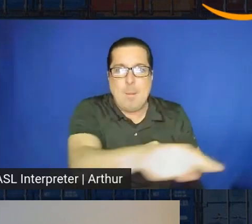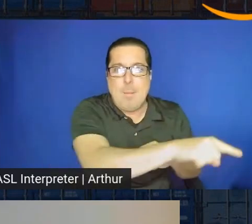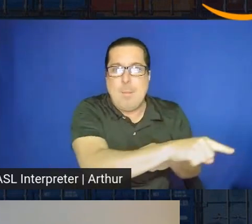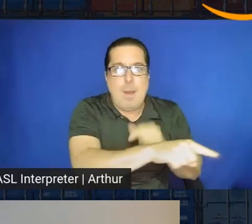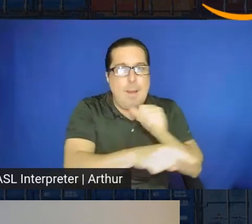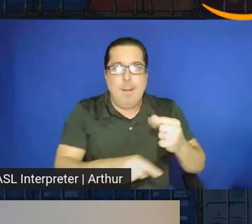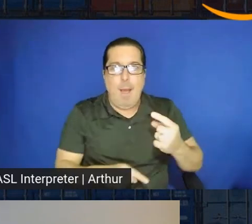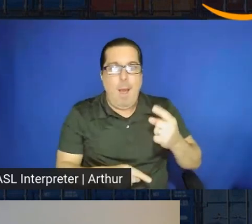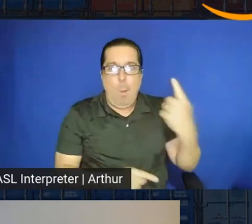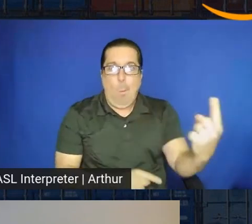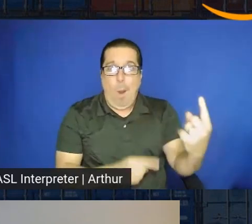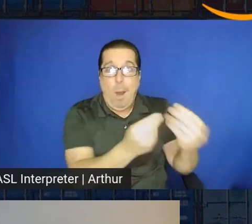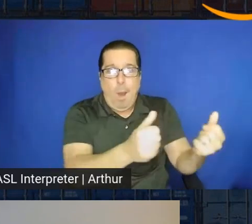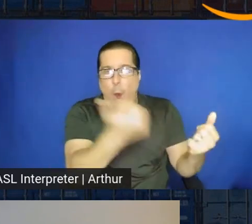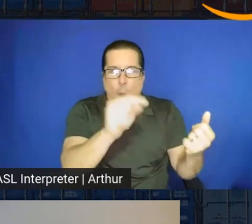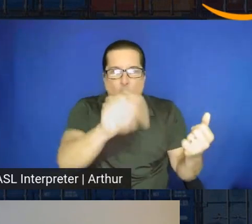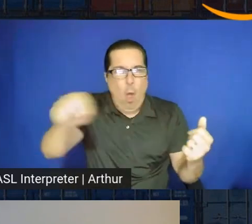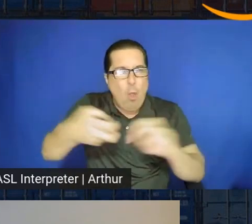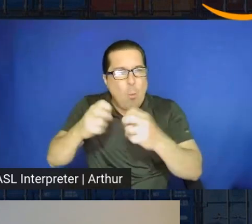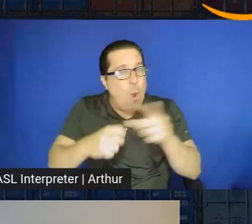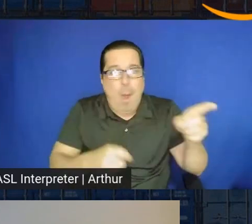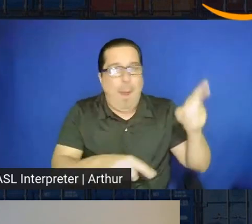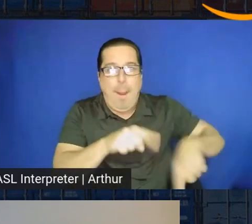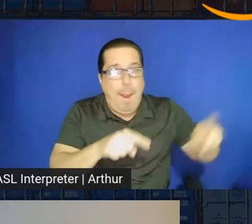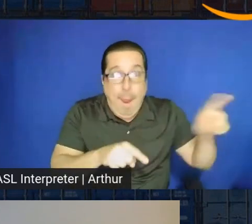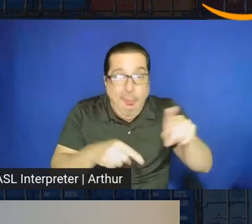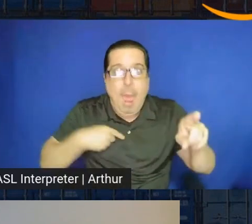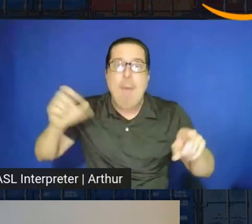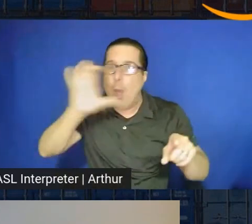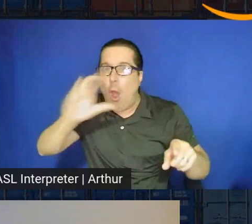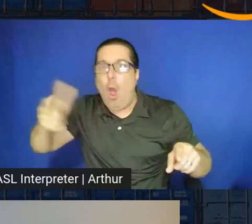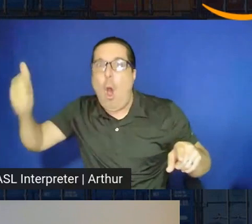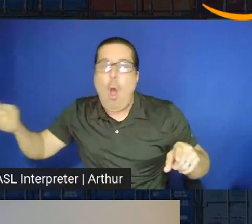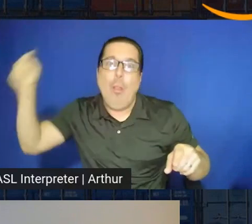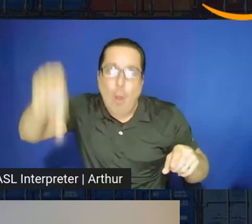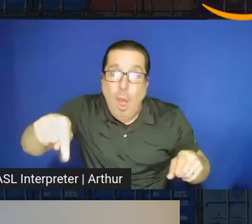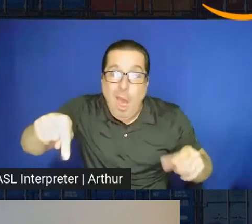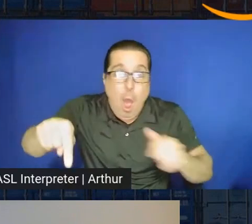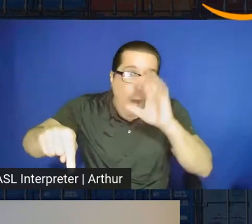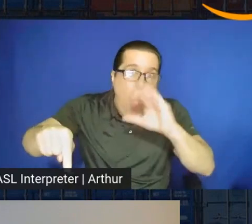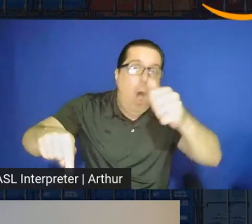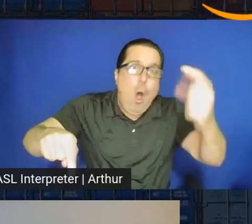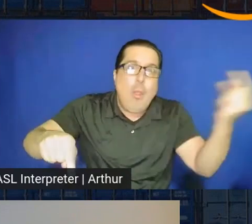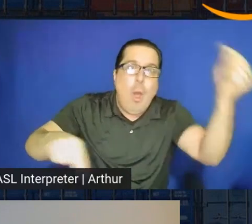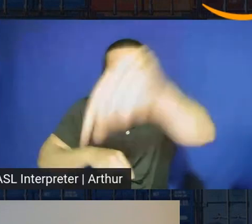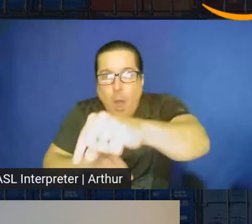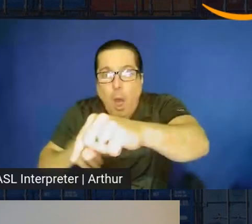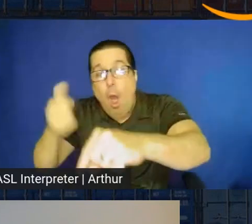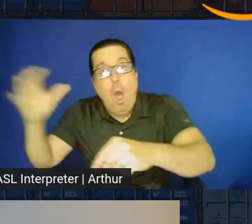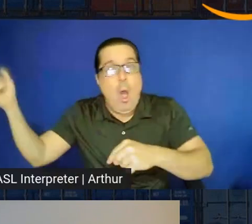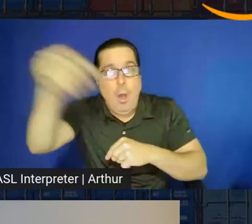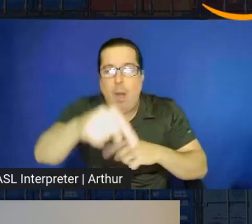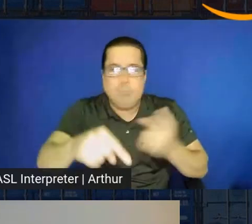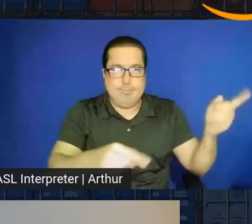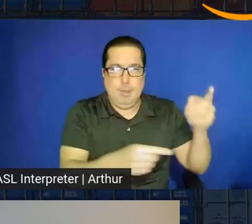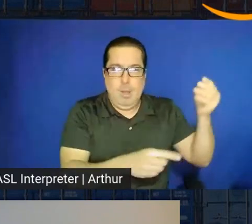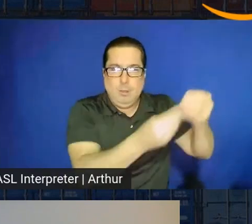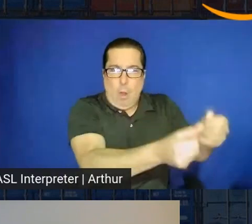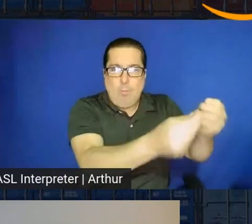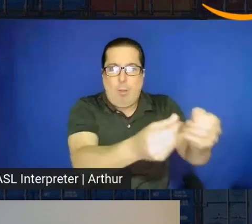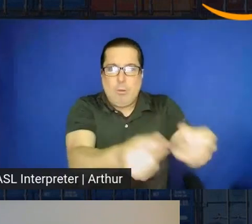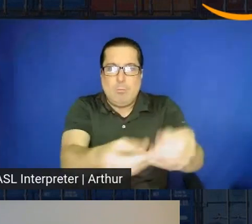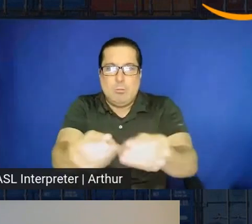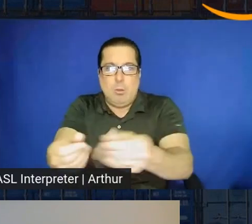well, right? And those are kind of the value proposition for those customers that are just getting started on their modernization journey. It reduces their